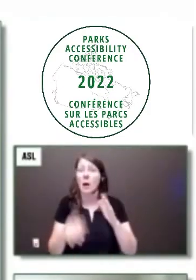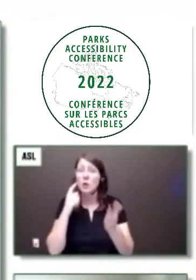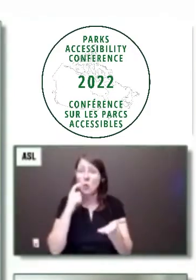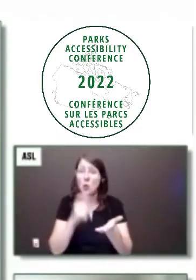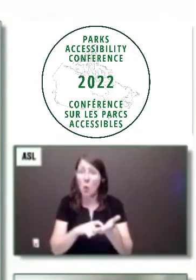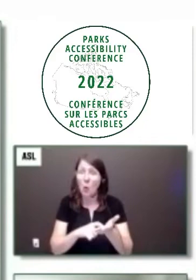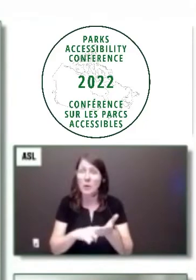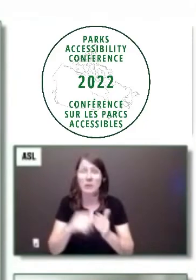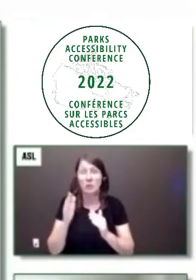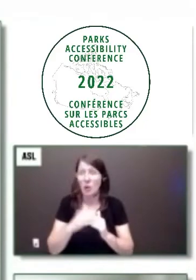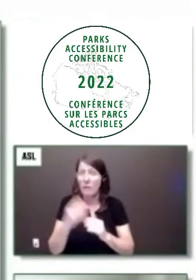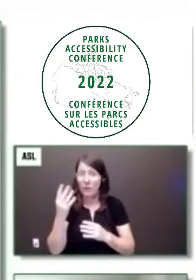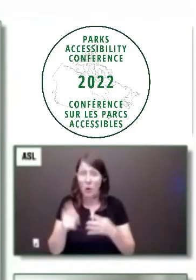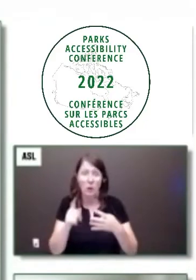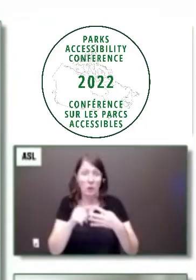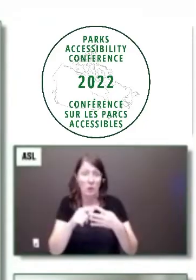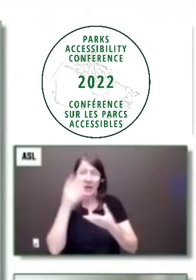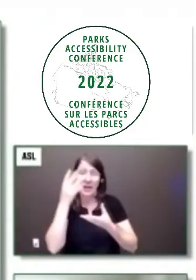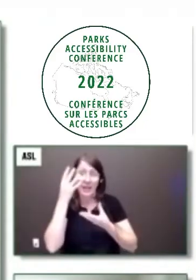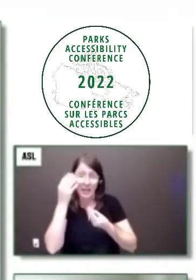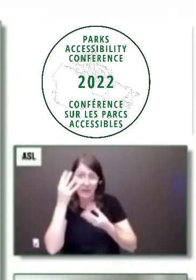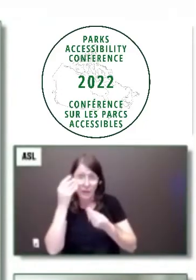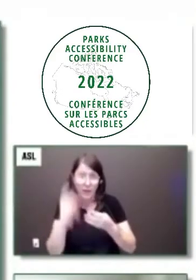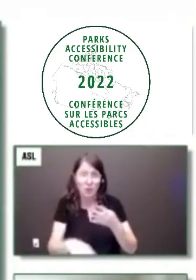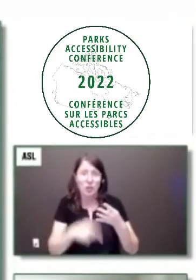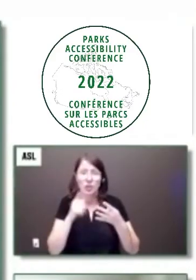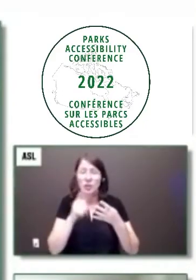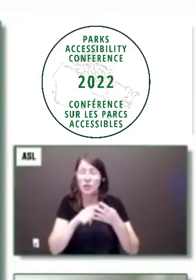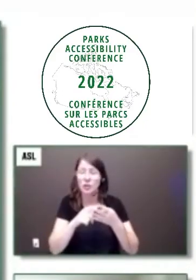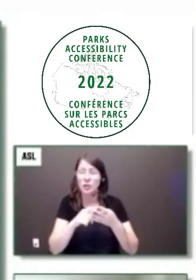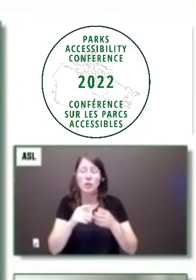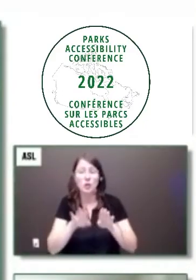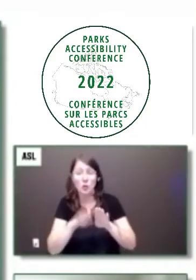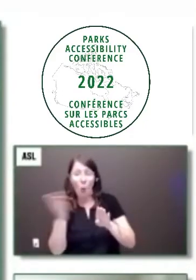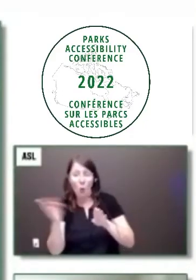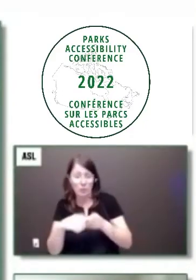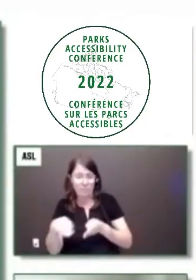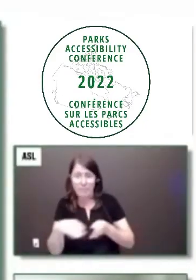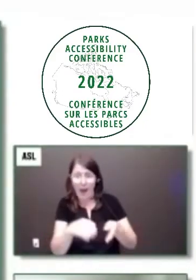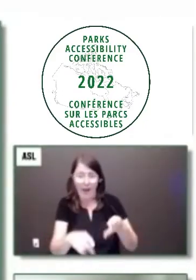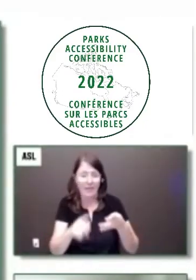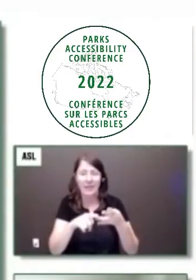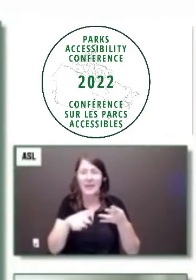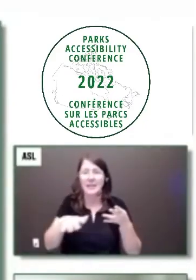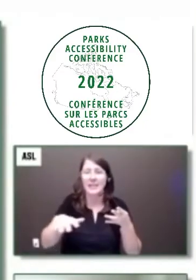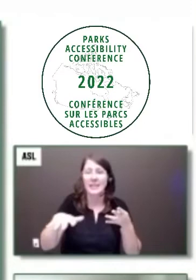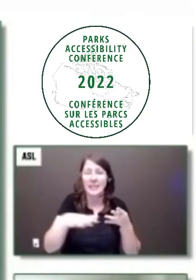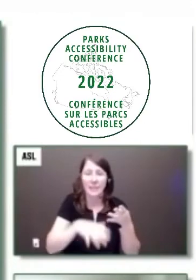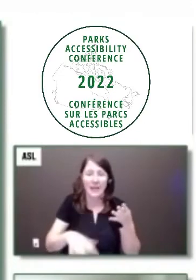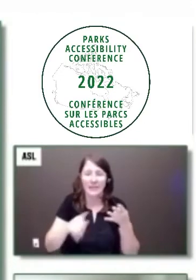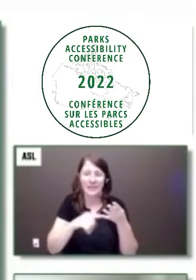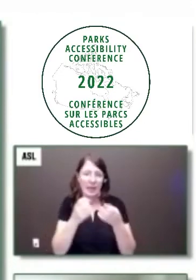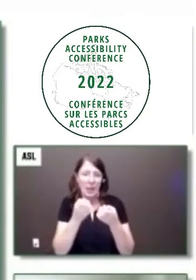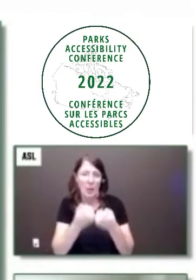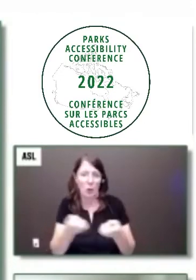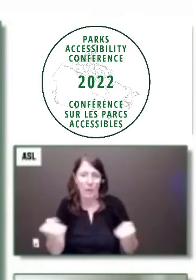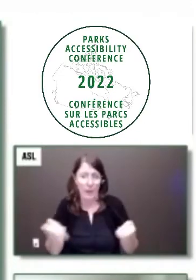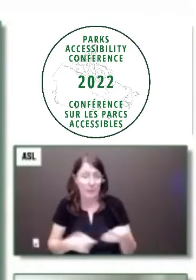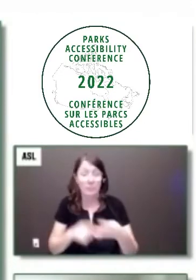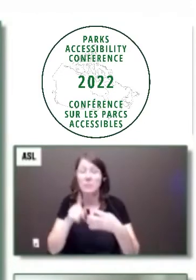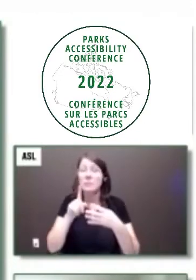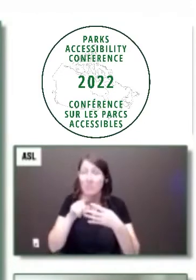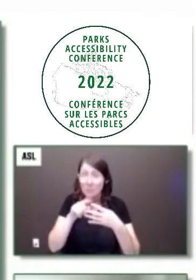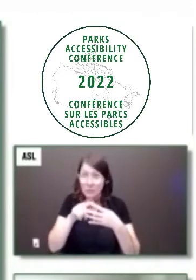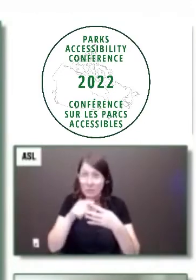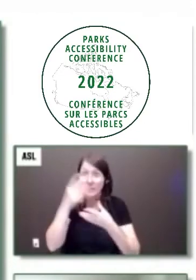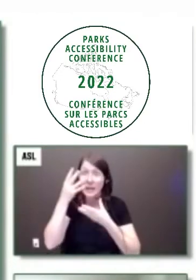space, doors and paths, and equipment. Next slide. Let's start with information. Before going anywhere with my little sister, we